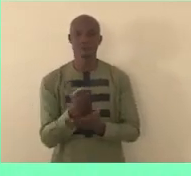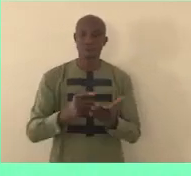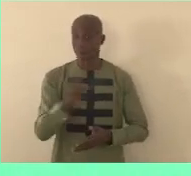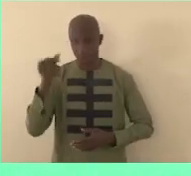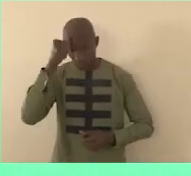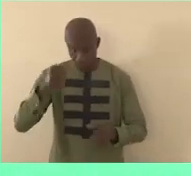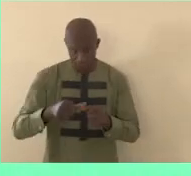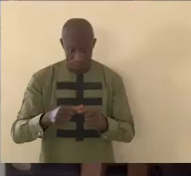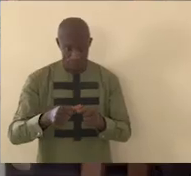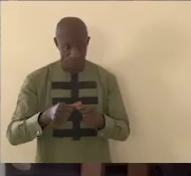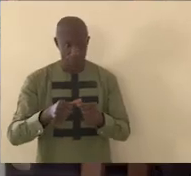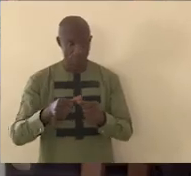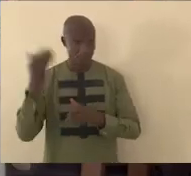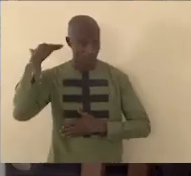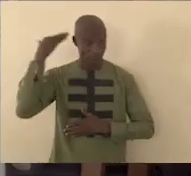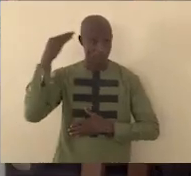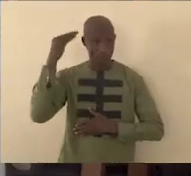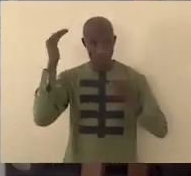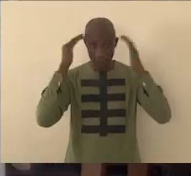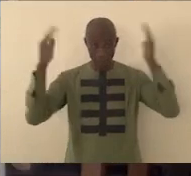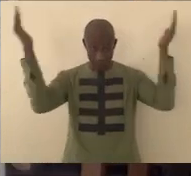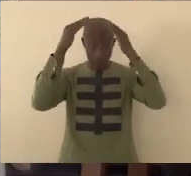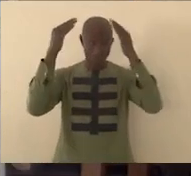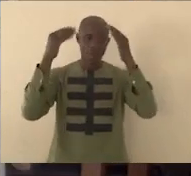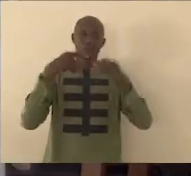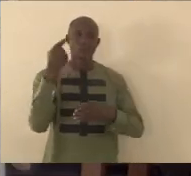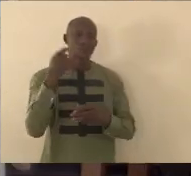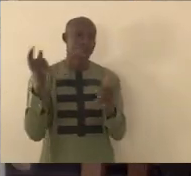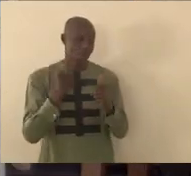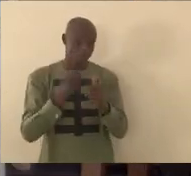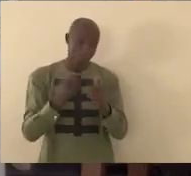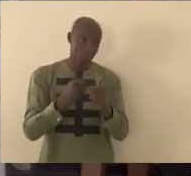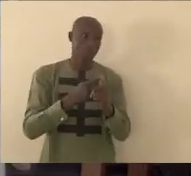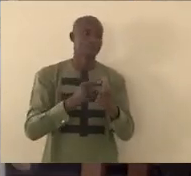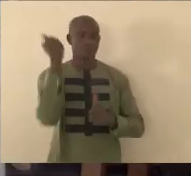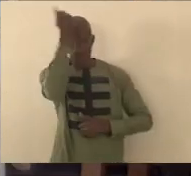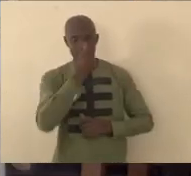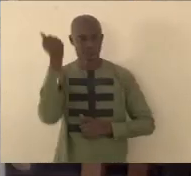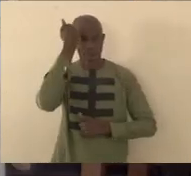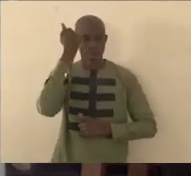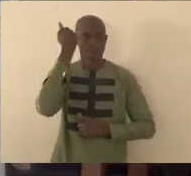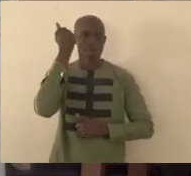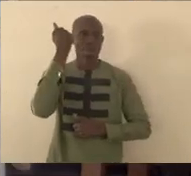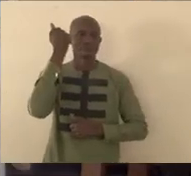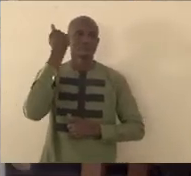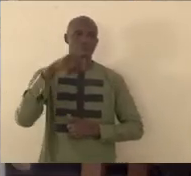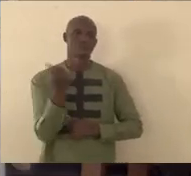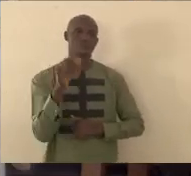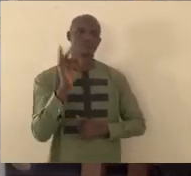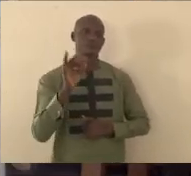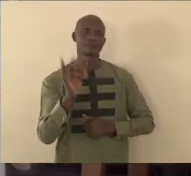And some of you will remember the late Archbishop Albert Obiefuna, who at the first African Synod, First Synod of Bishops for Africa